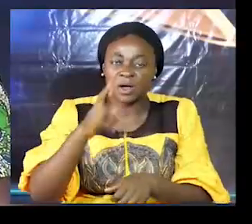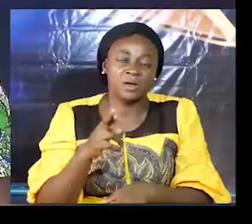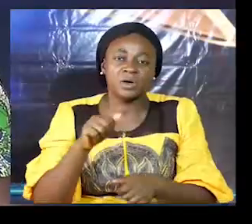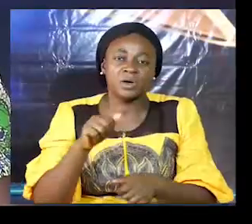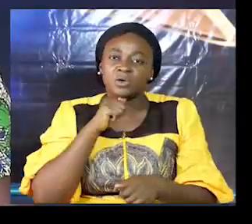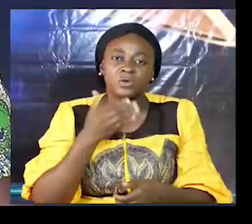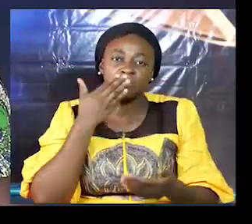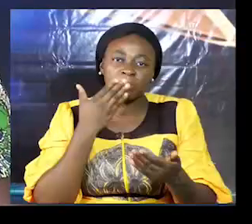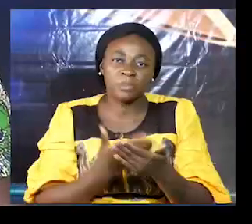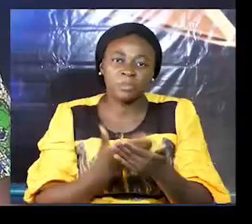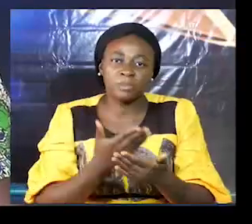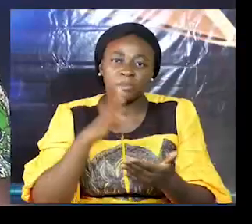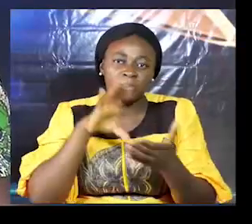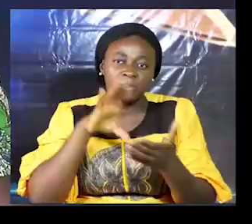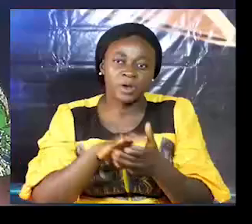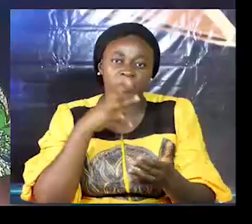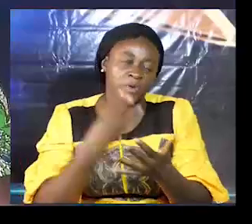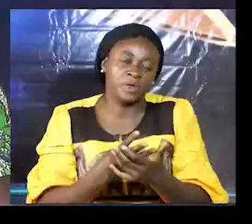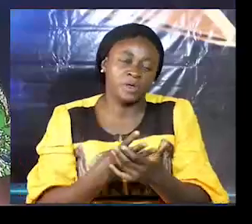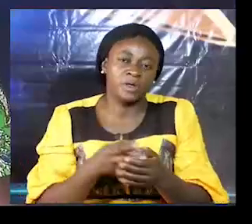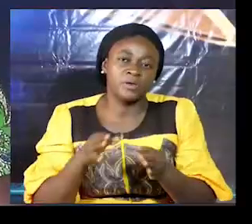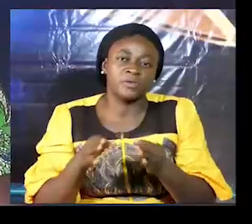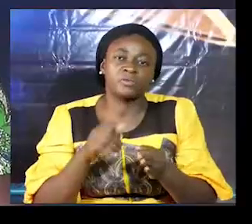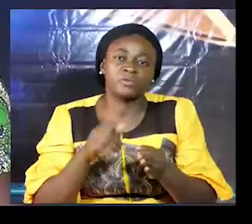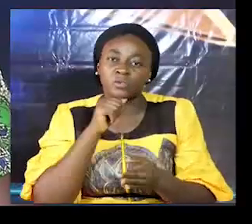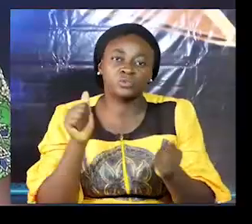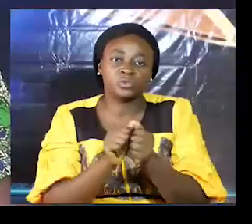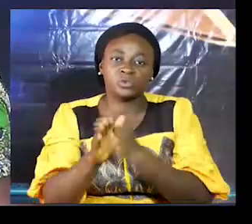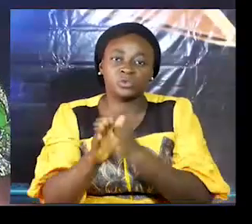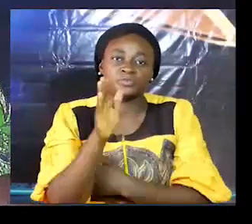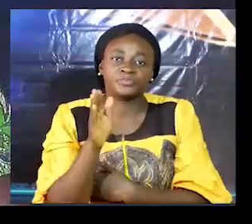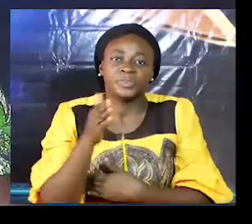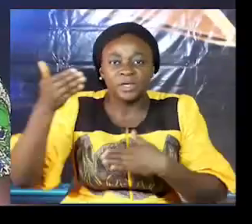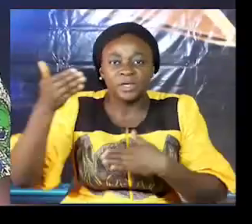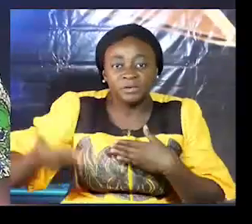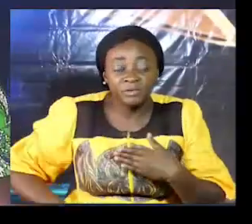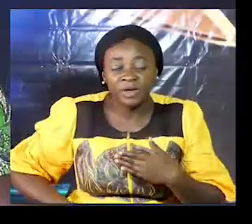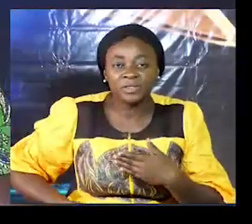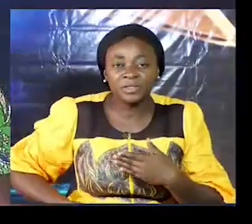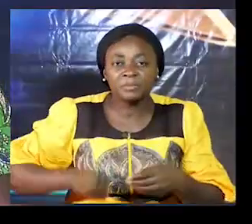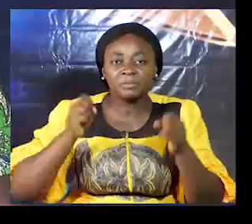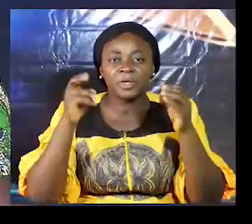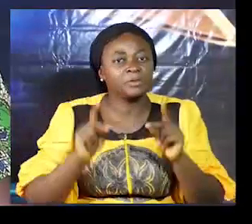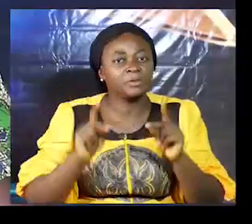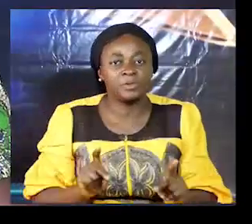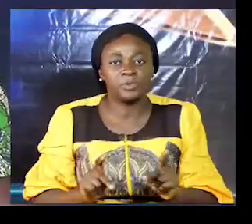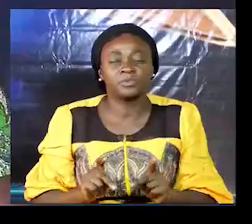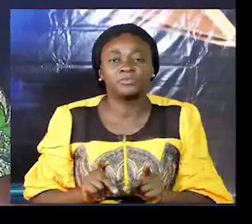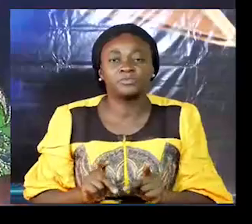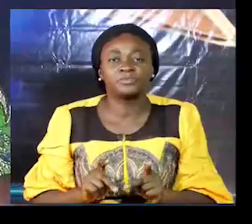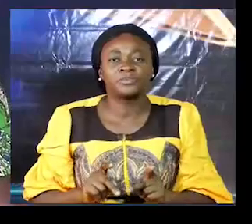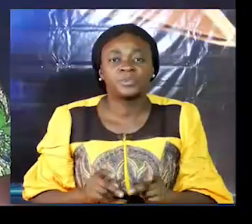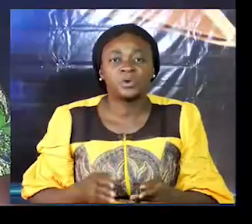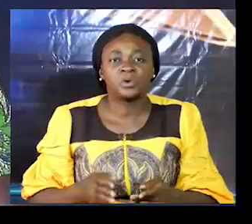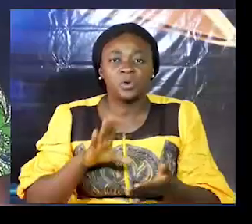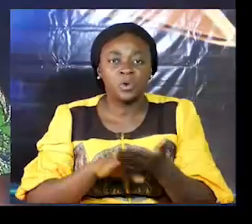bless you as you do so in the name of Jesus Christ. You can also call us or send us WhatsApp message or write us